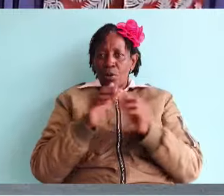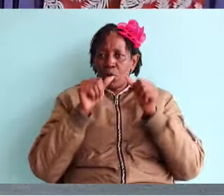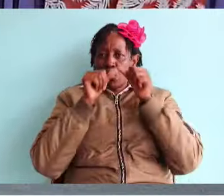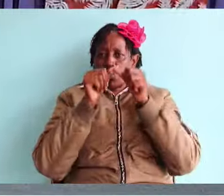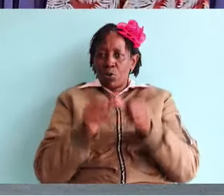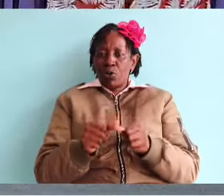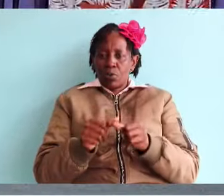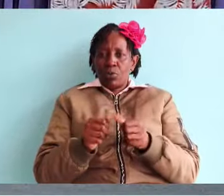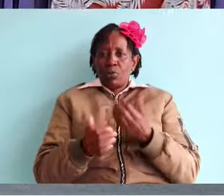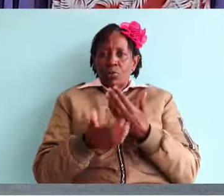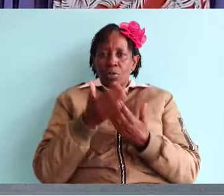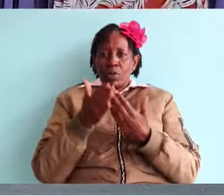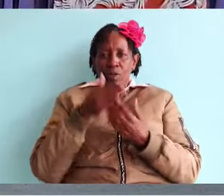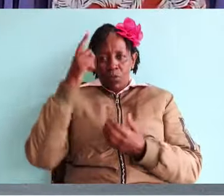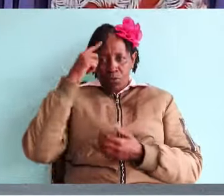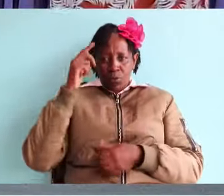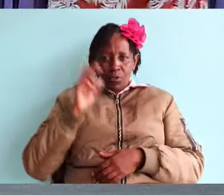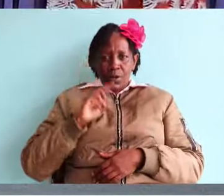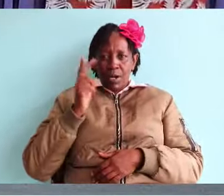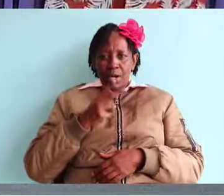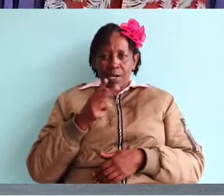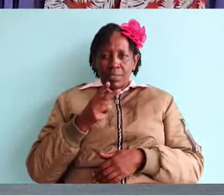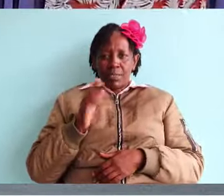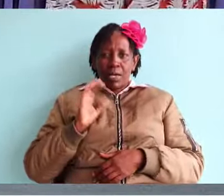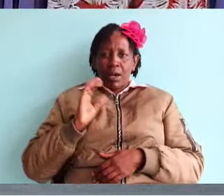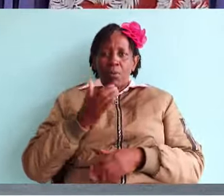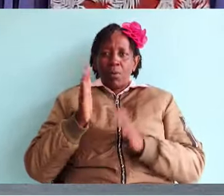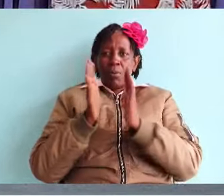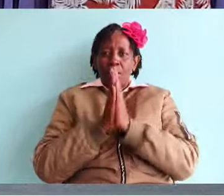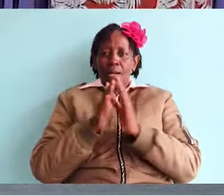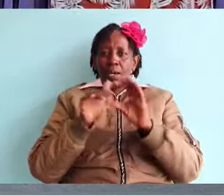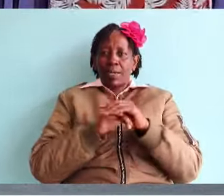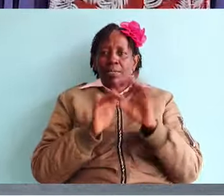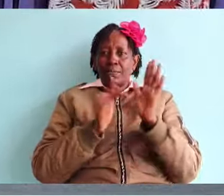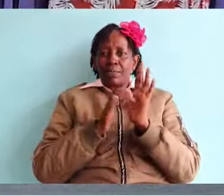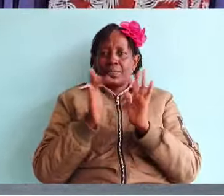ways. For this is our prayer in Jesus' mighty name.